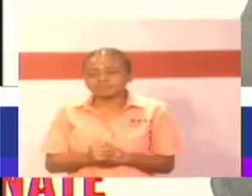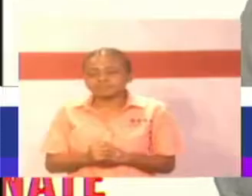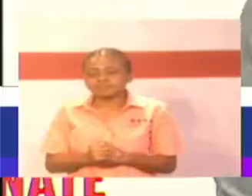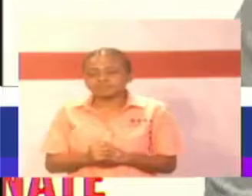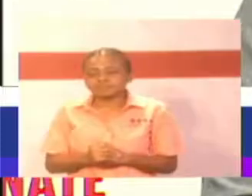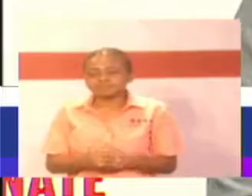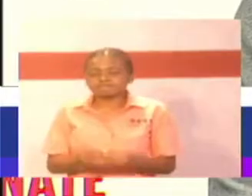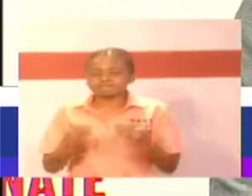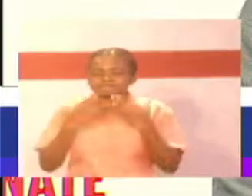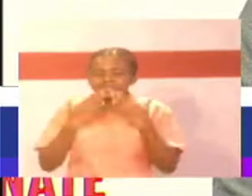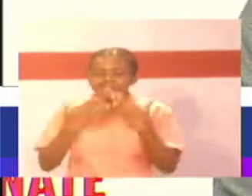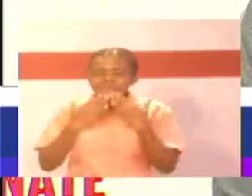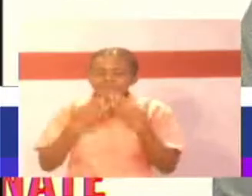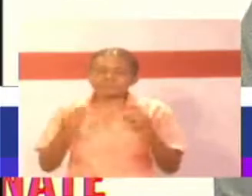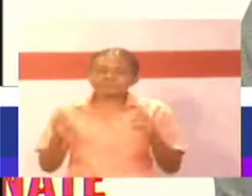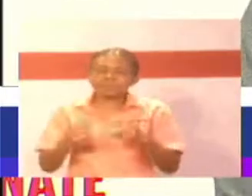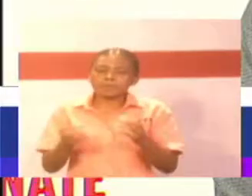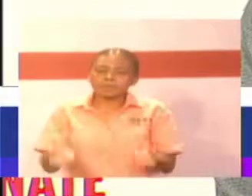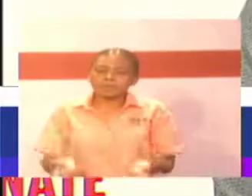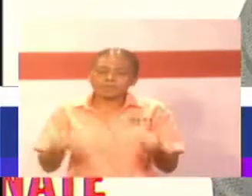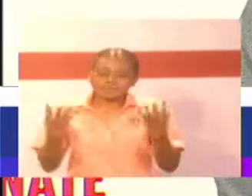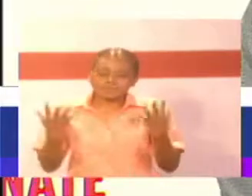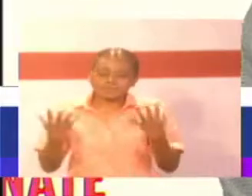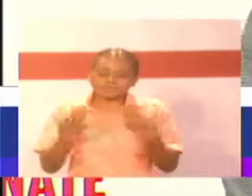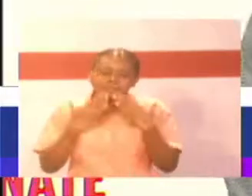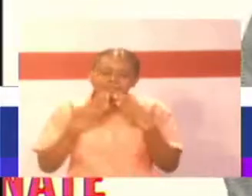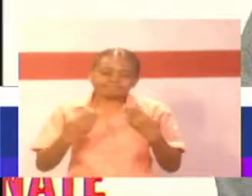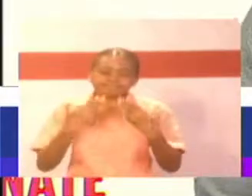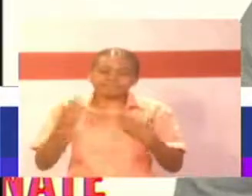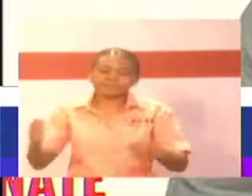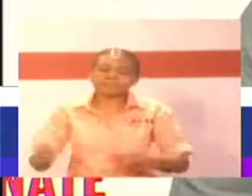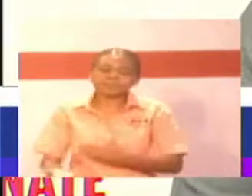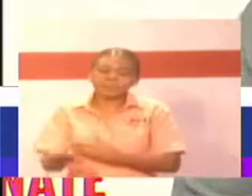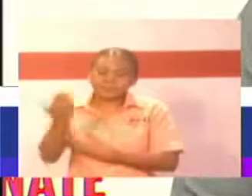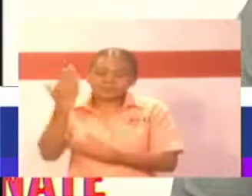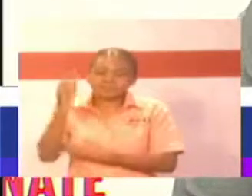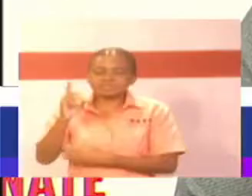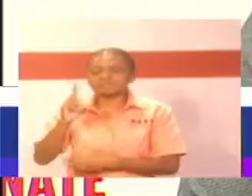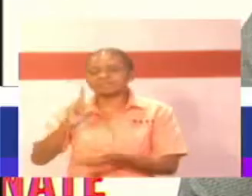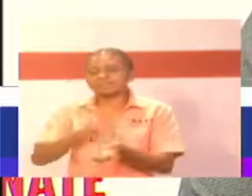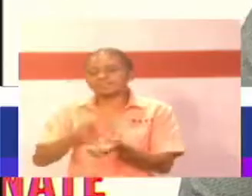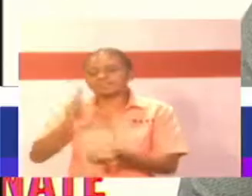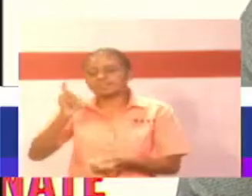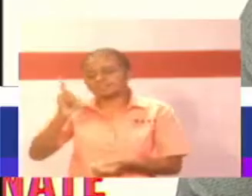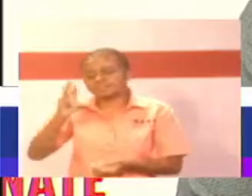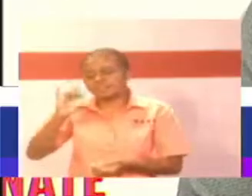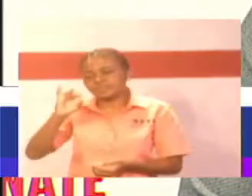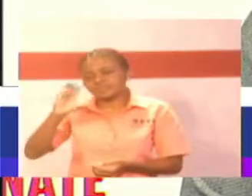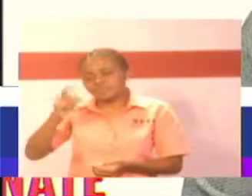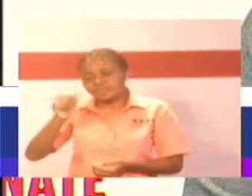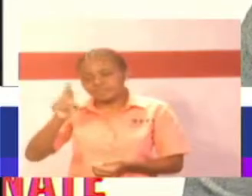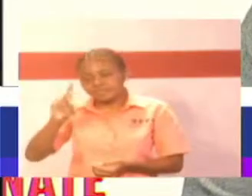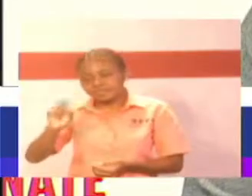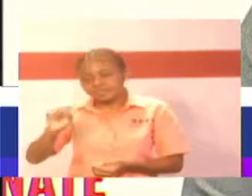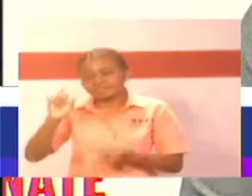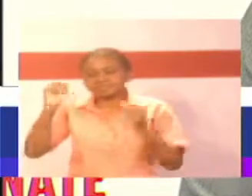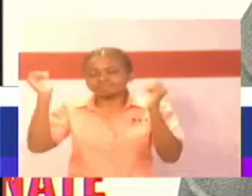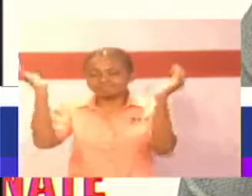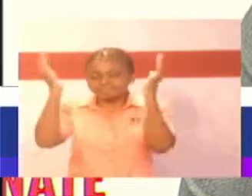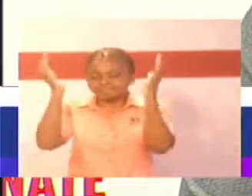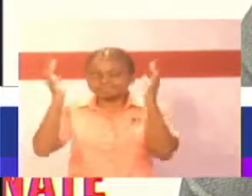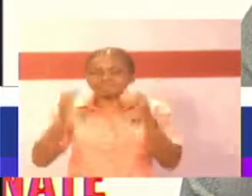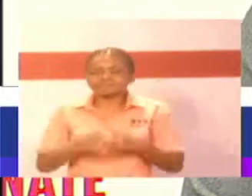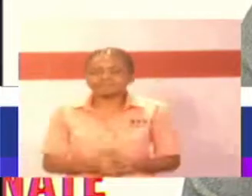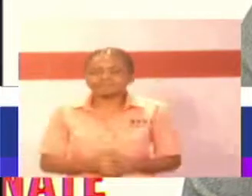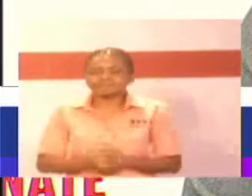Thank you very much, Mr. Alexander. Good morning to Dr. Richards and to Dr. Hines, members of the media and members of